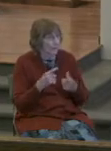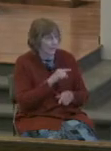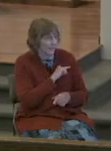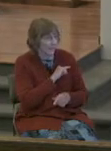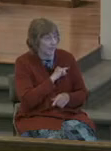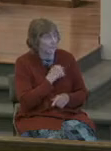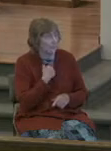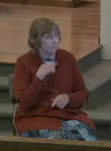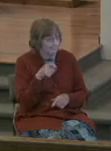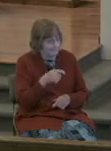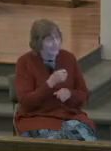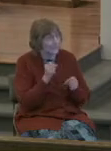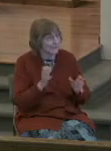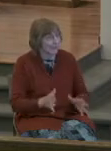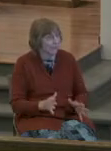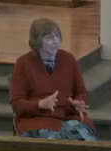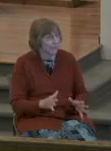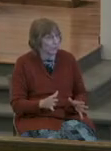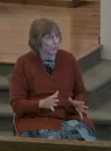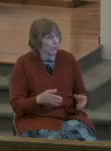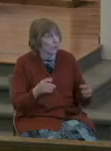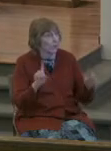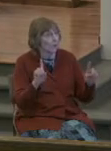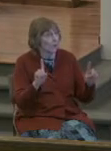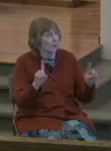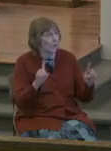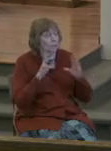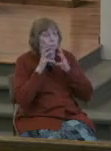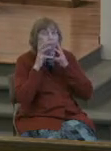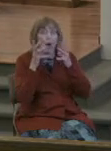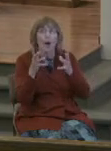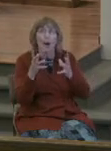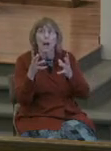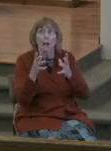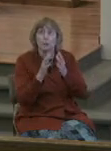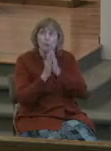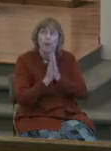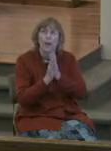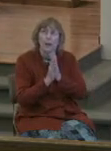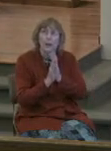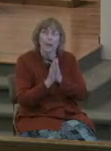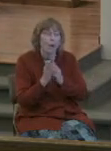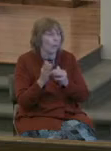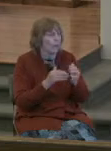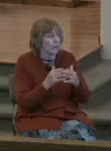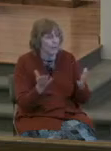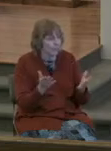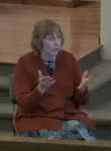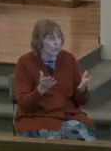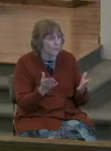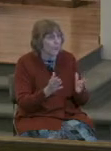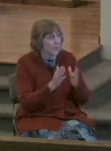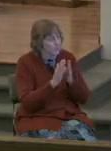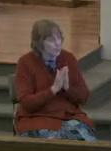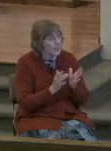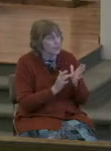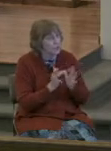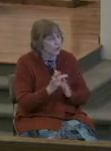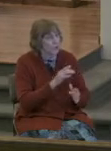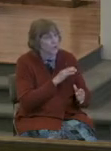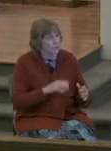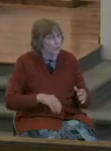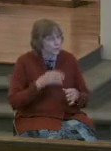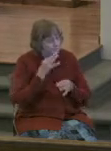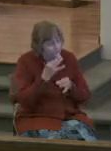of a Savior, and you came to that place where you cried out, you prayed, whatever it was, when you asked Jesus, put